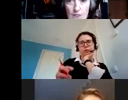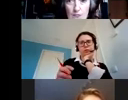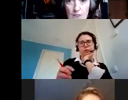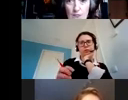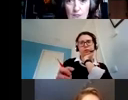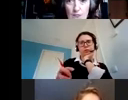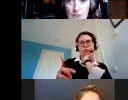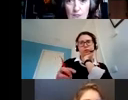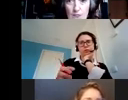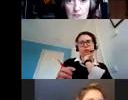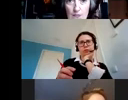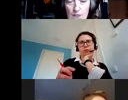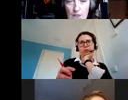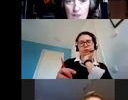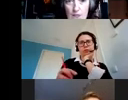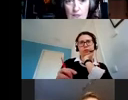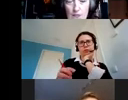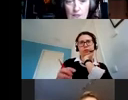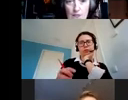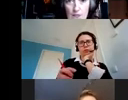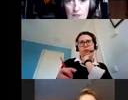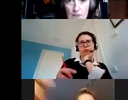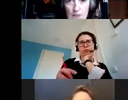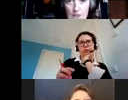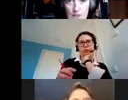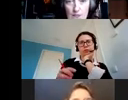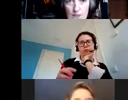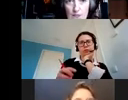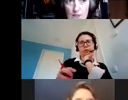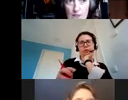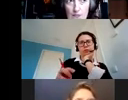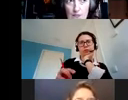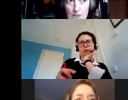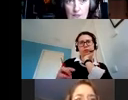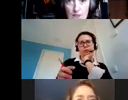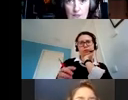that some case sector have to continue